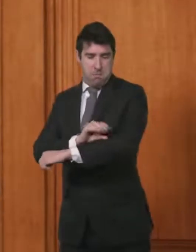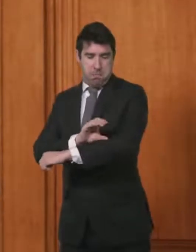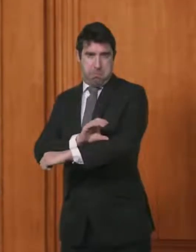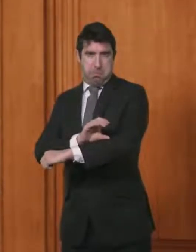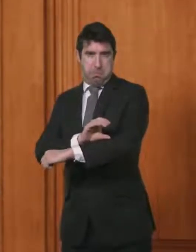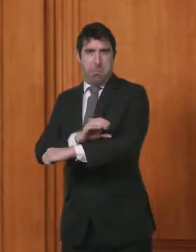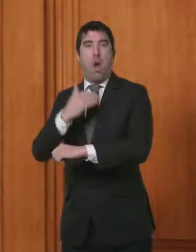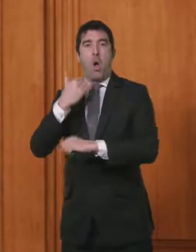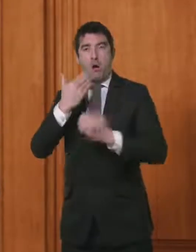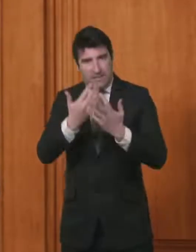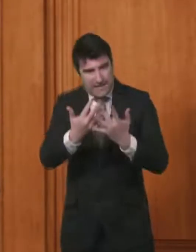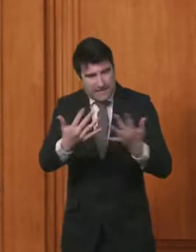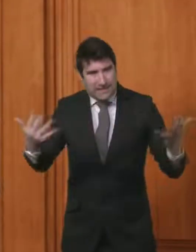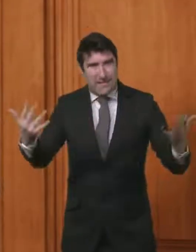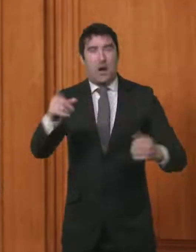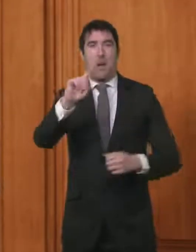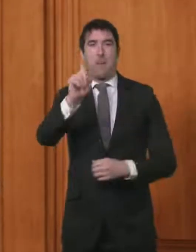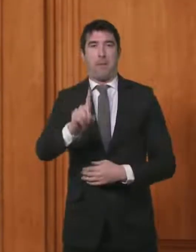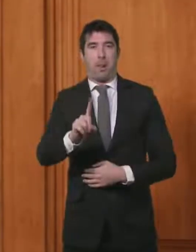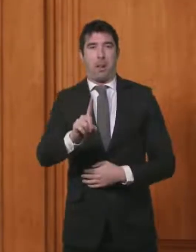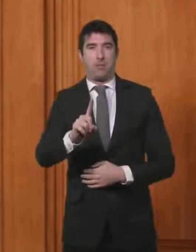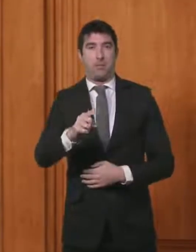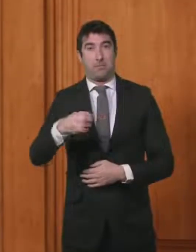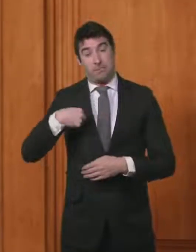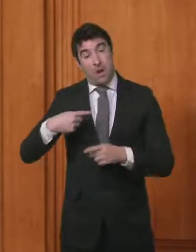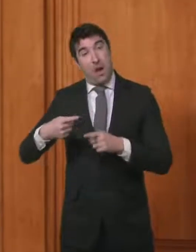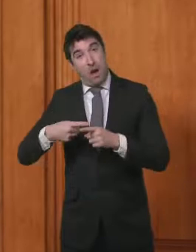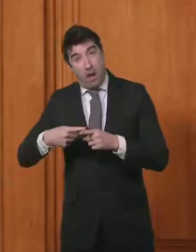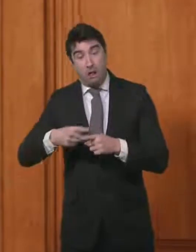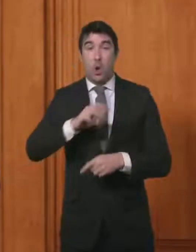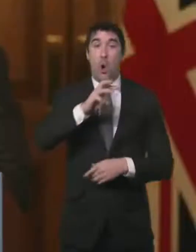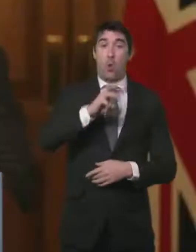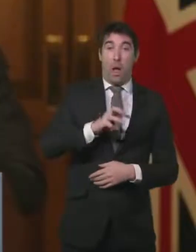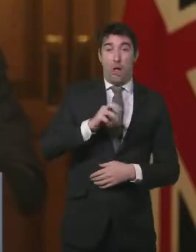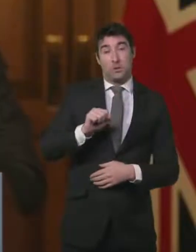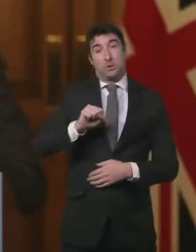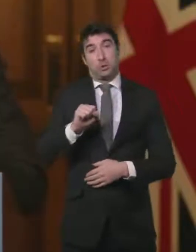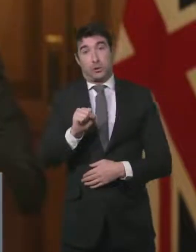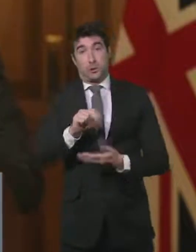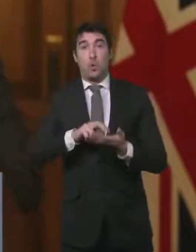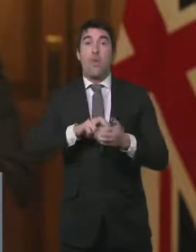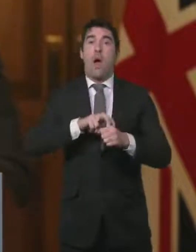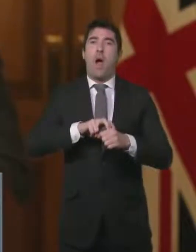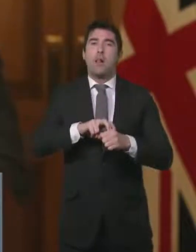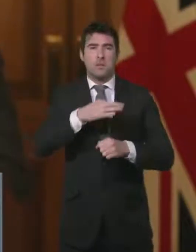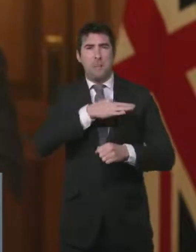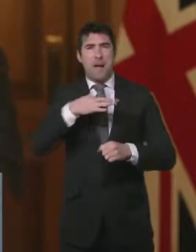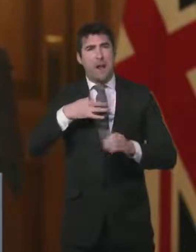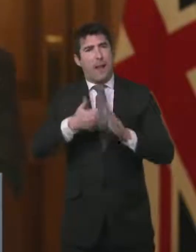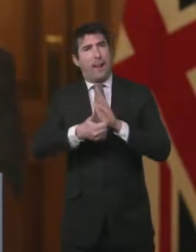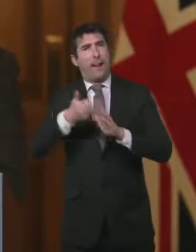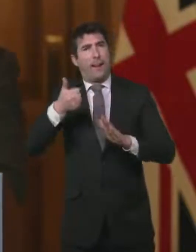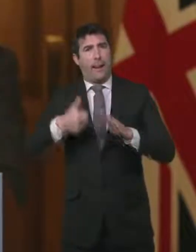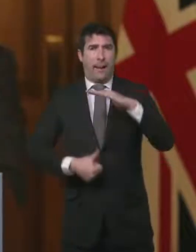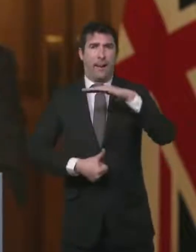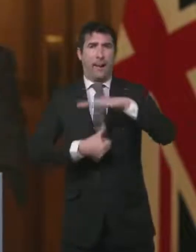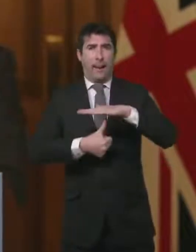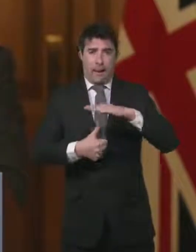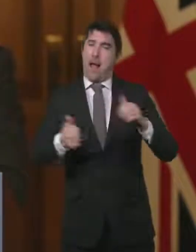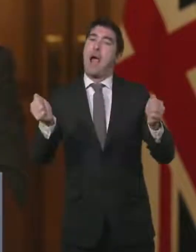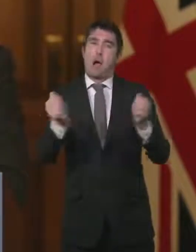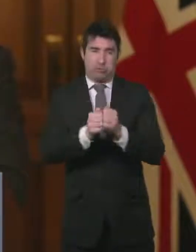chief medical officers of the United Kingdom. Thank you, Prime Minister. Thanks very much. Oh, no JVT. analogy. Let's go to questions from the public